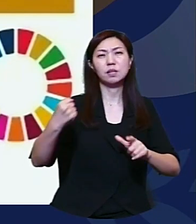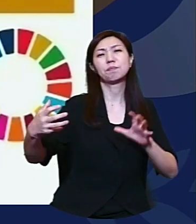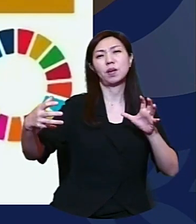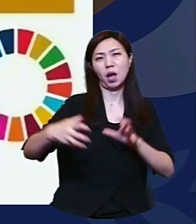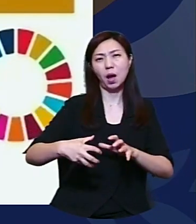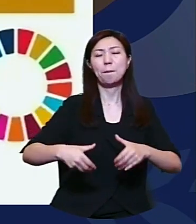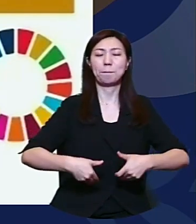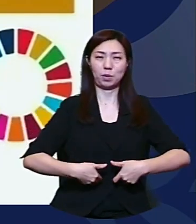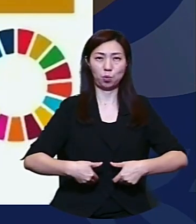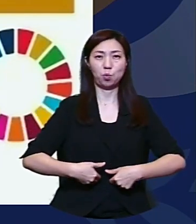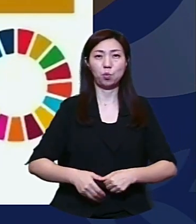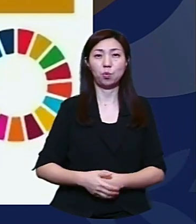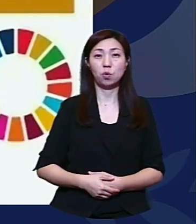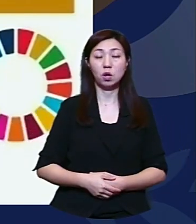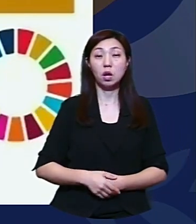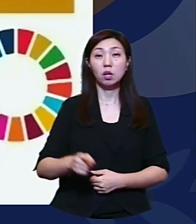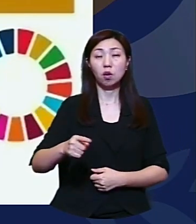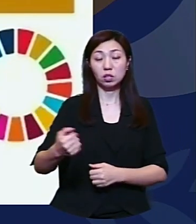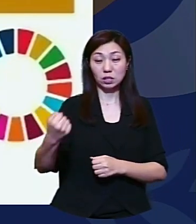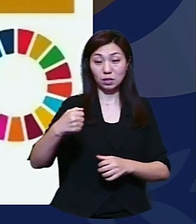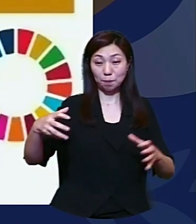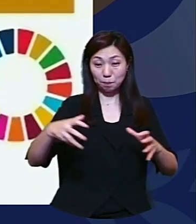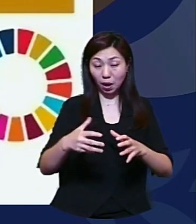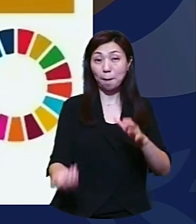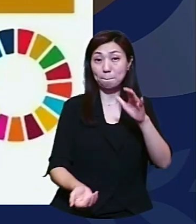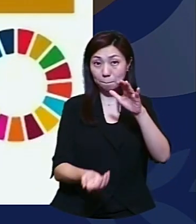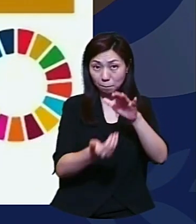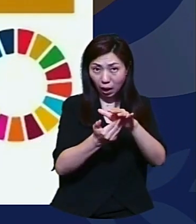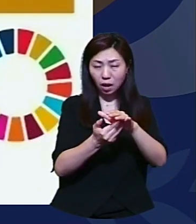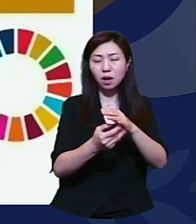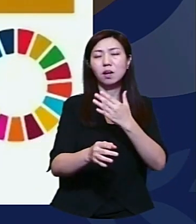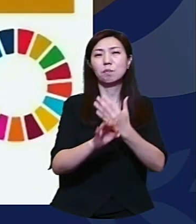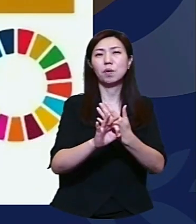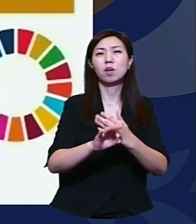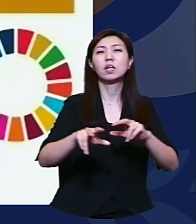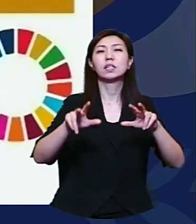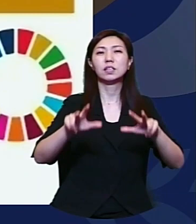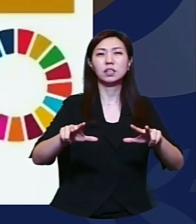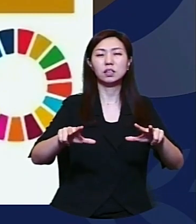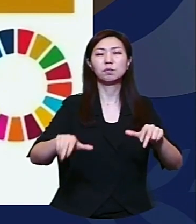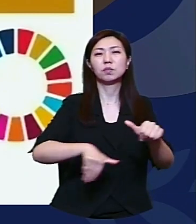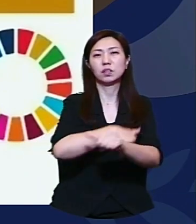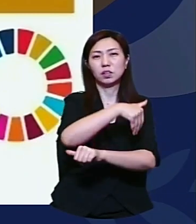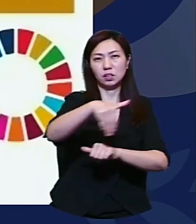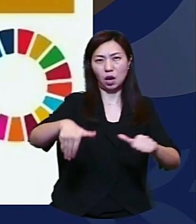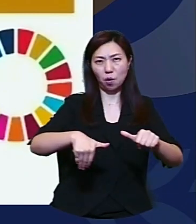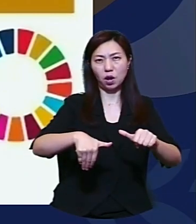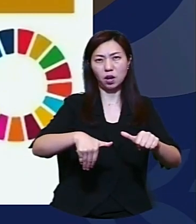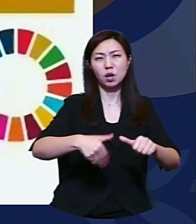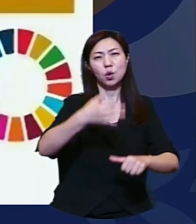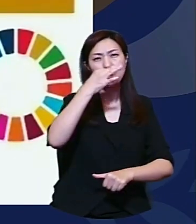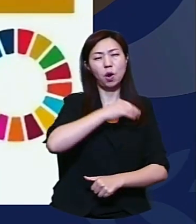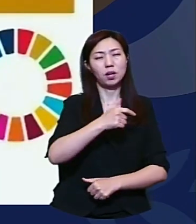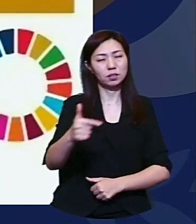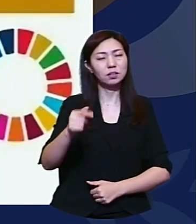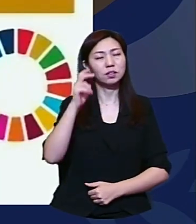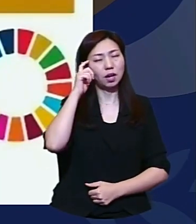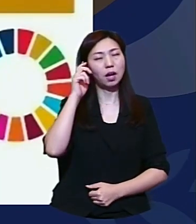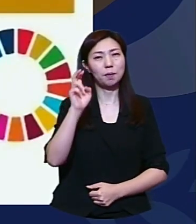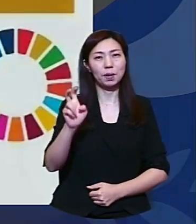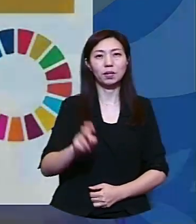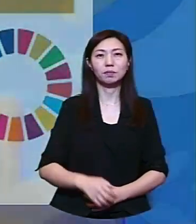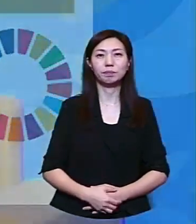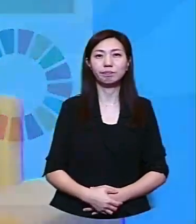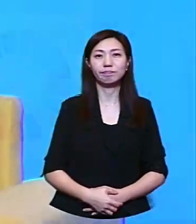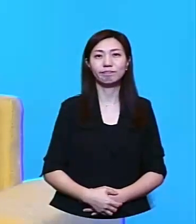really scaling our reach and, of course, ultimately our impact. Thank you. Great. Thank you very much, Rowan. A great